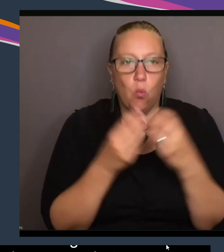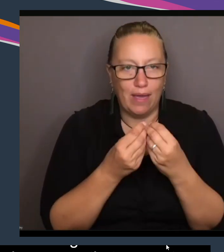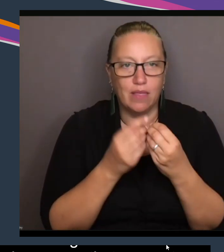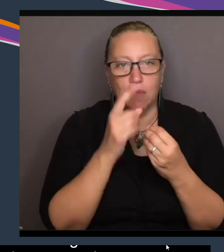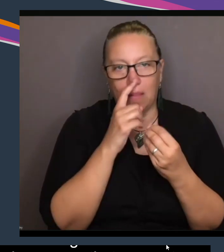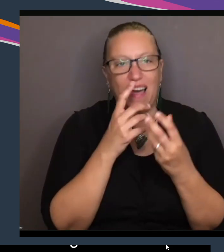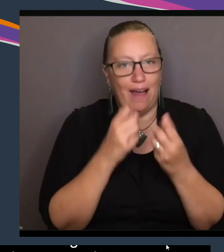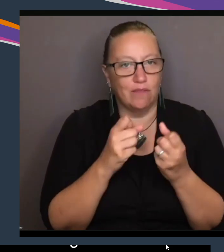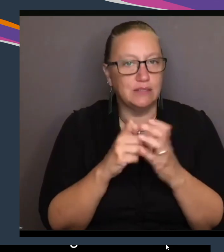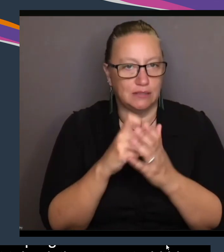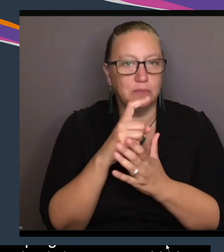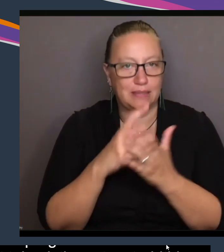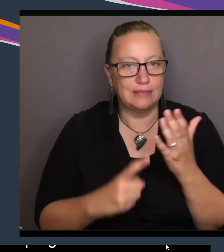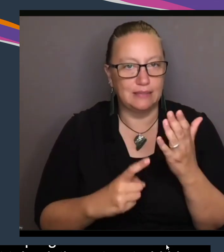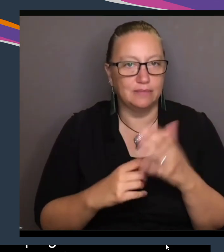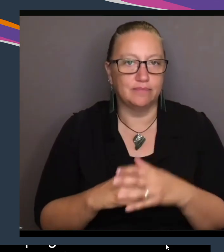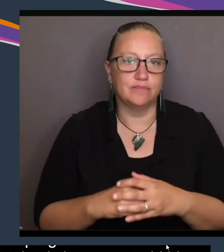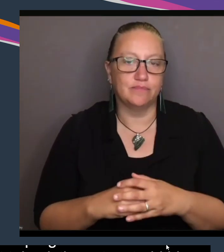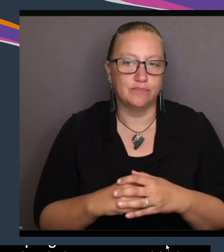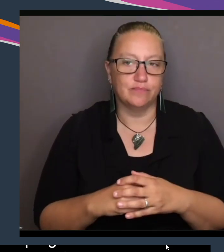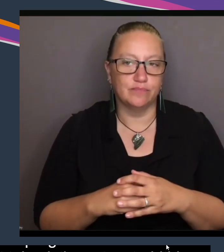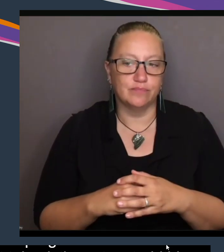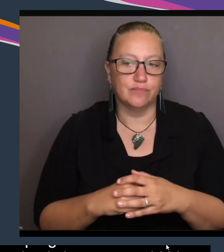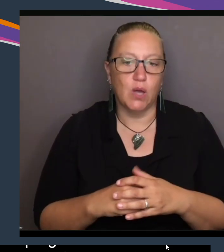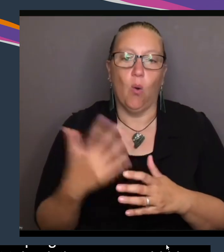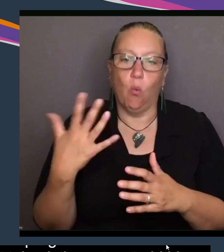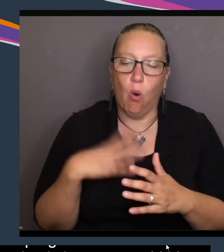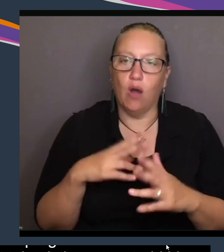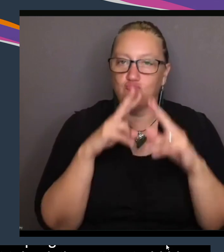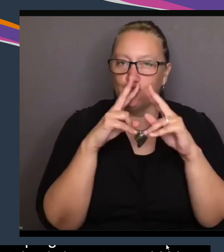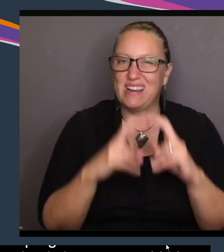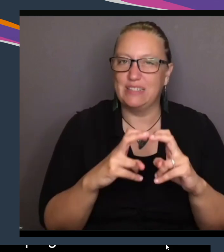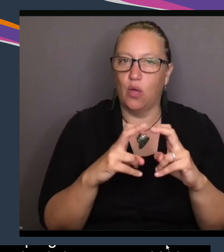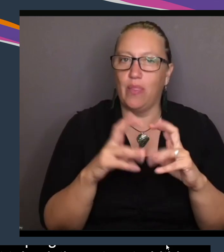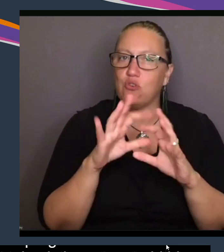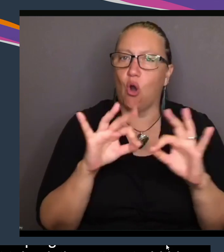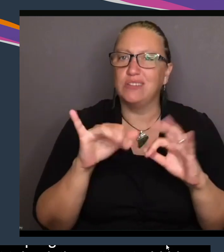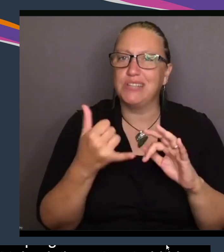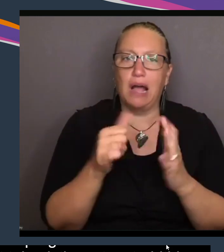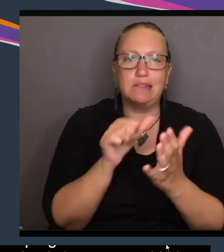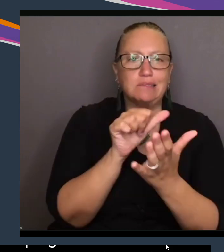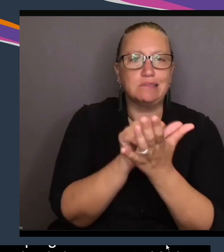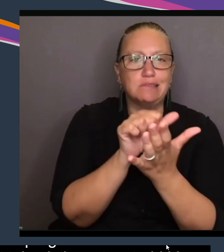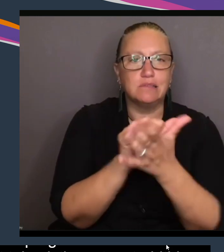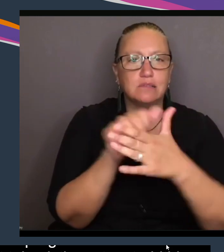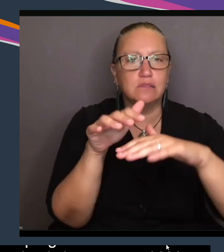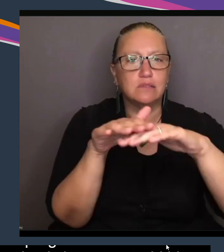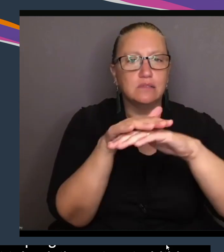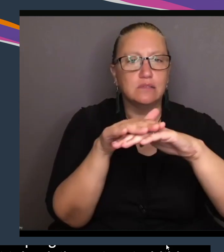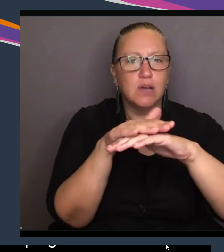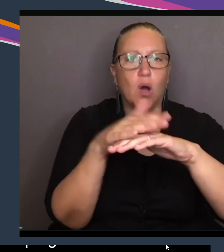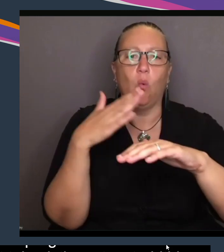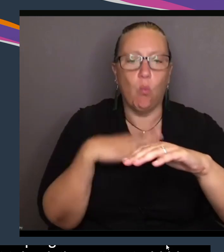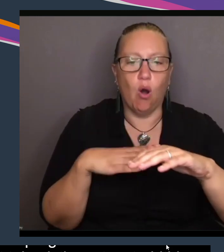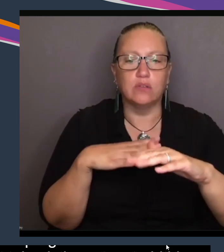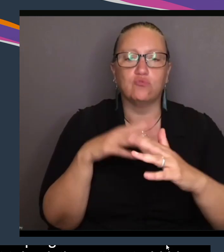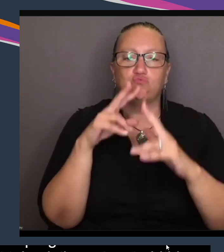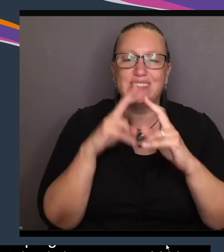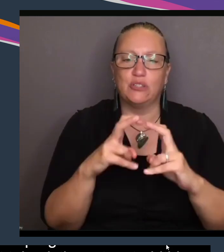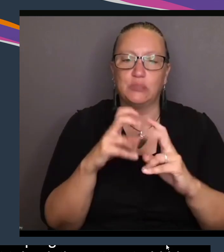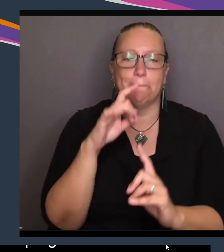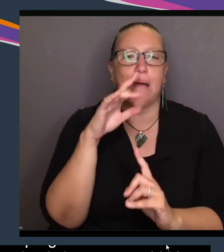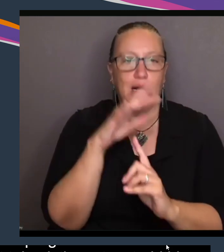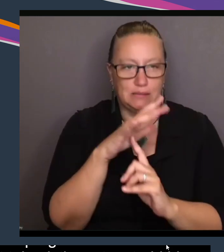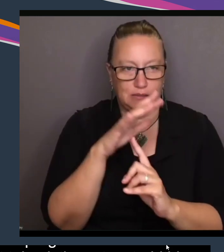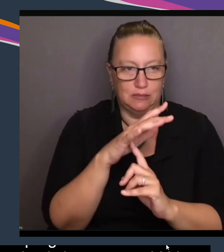and today we're seeing that take a tangible form. The 2026 Disability Research Funding Round represents a $5